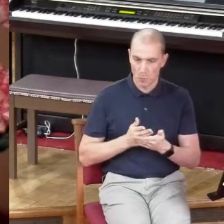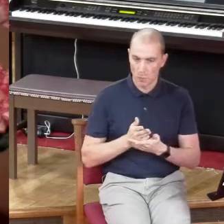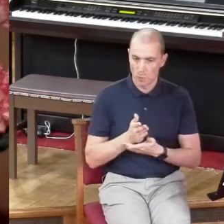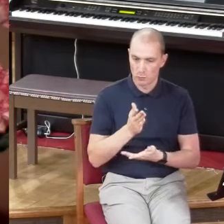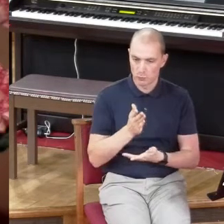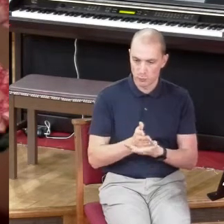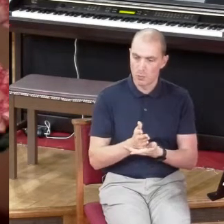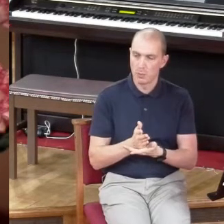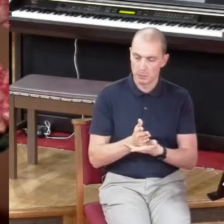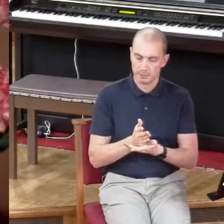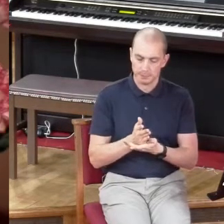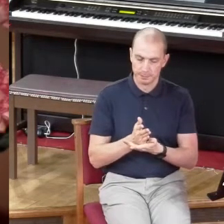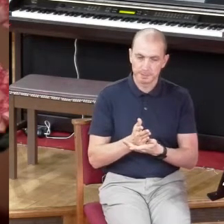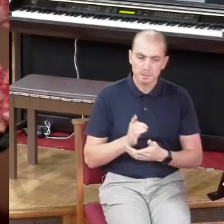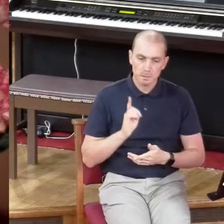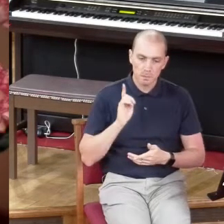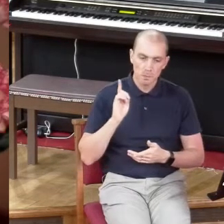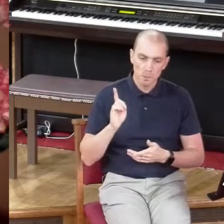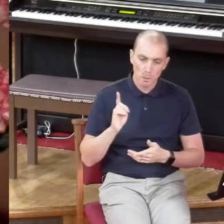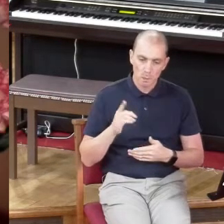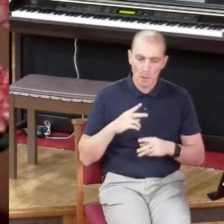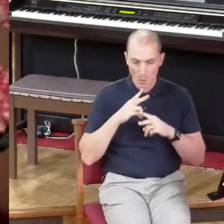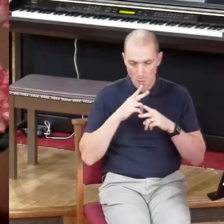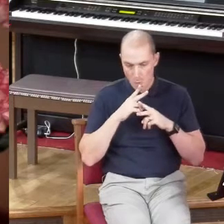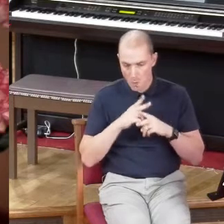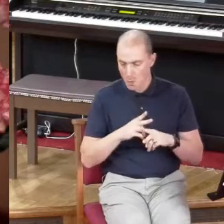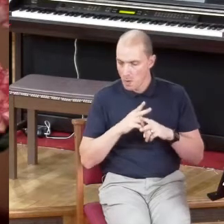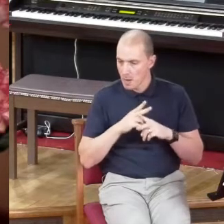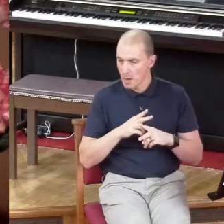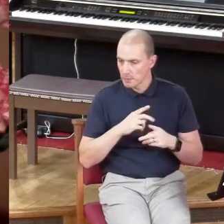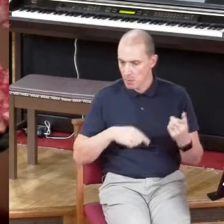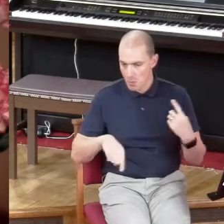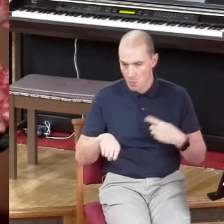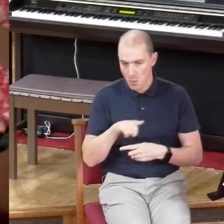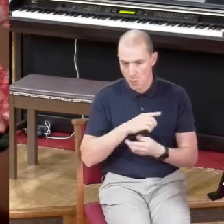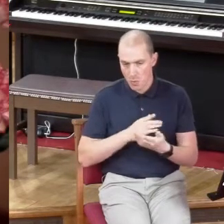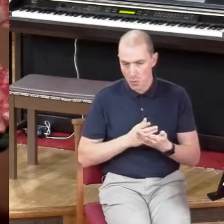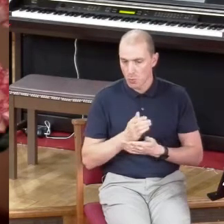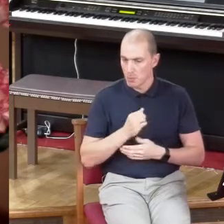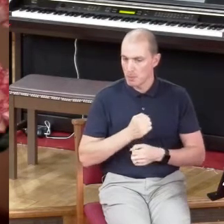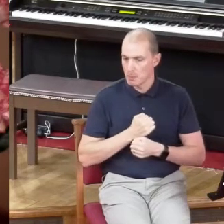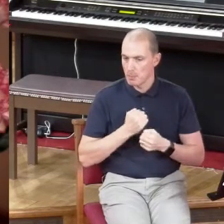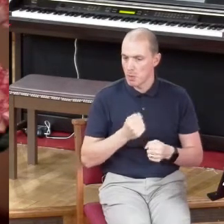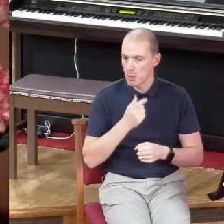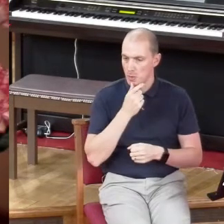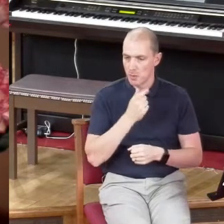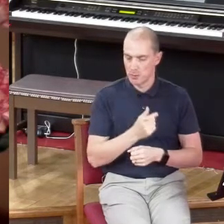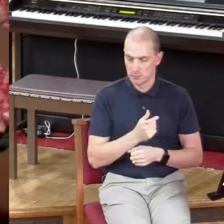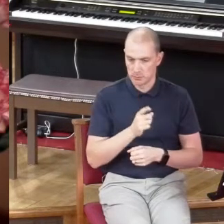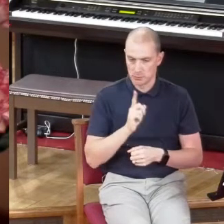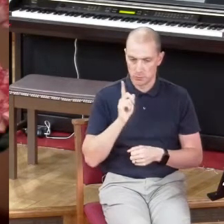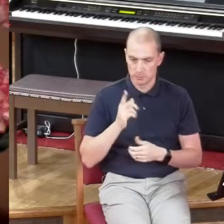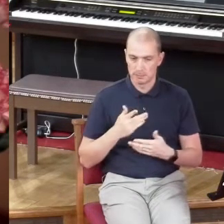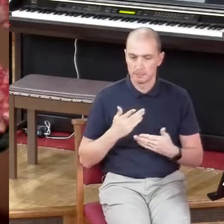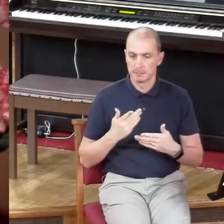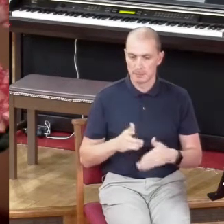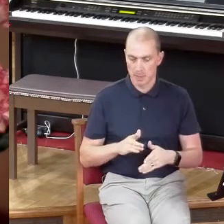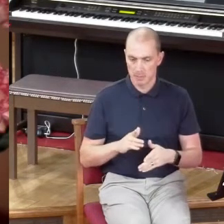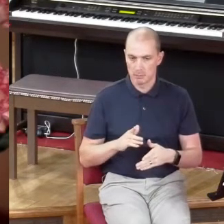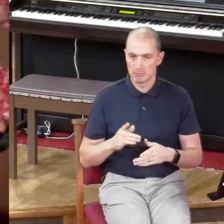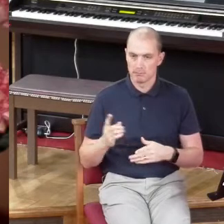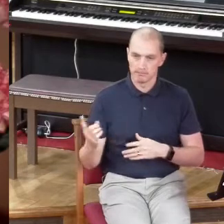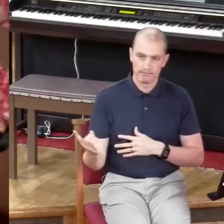Lord, you are a God who upholds all things by your mighty word. You are the one who has